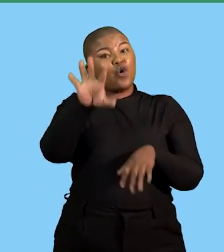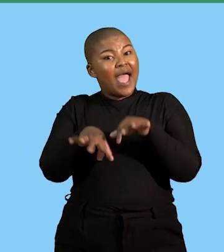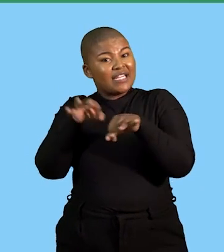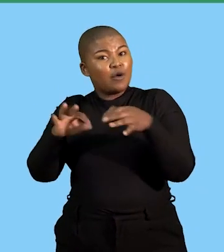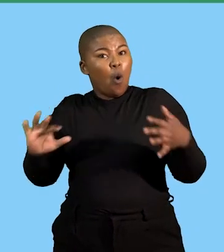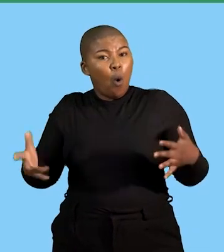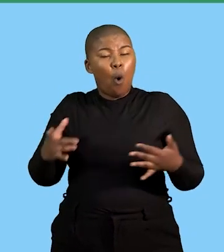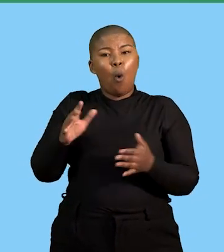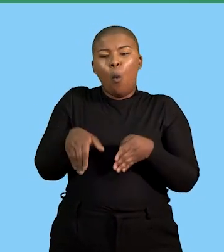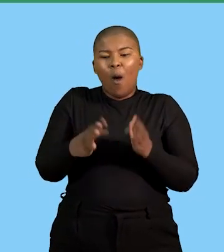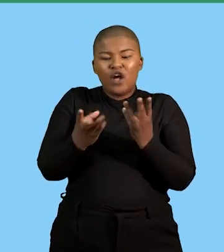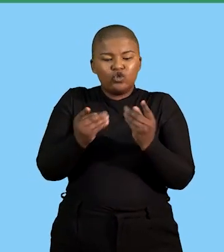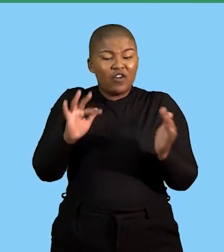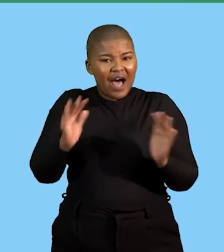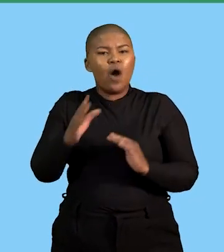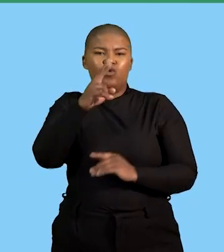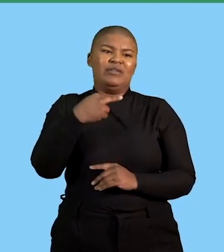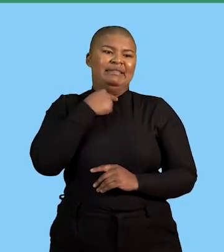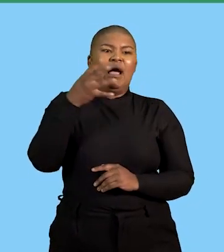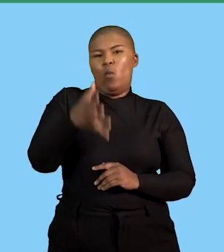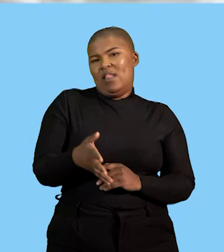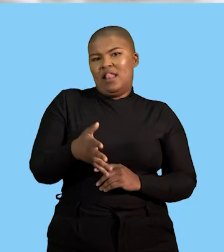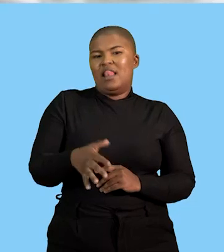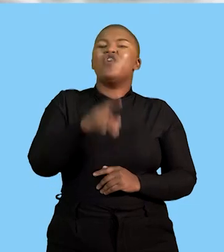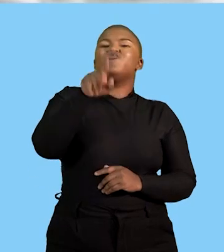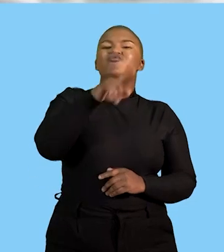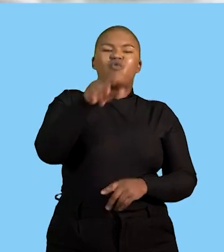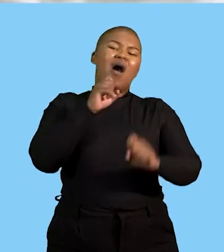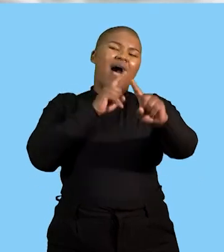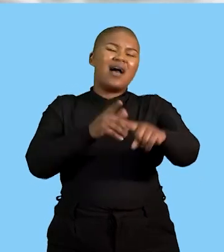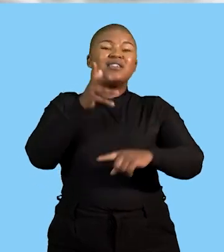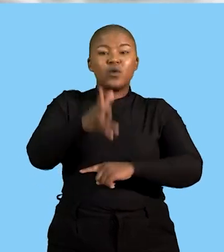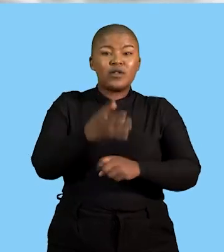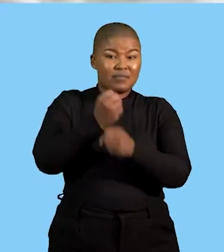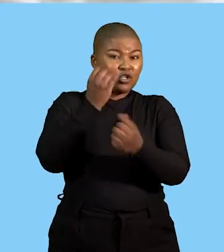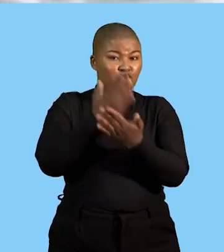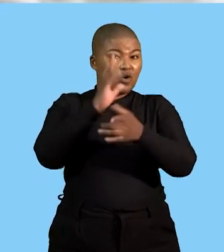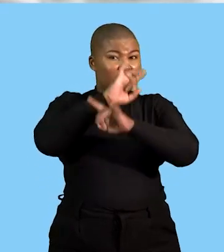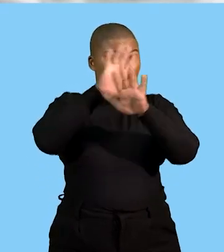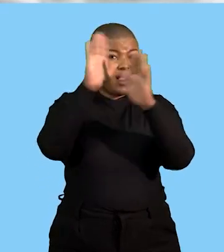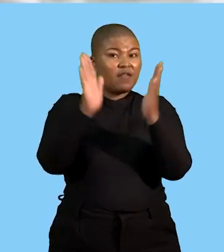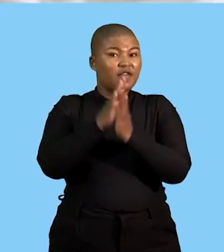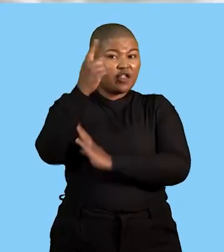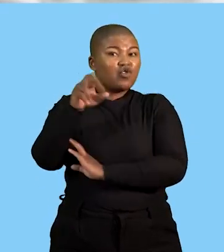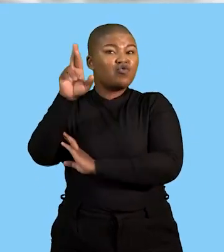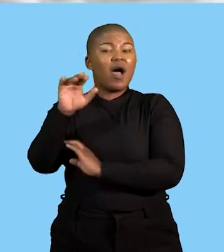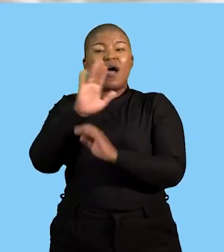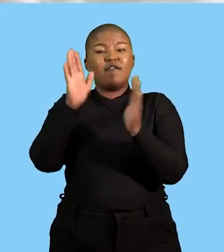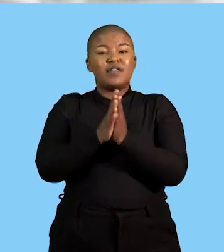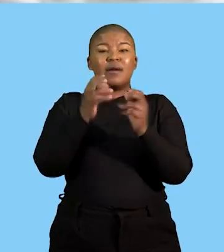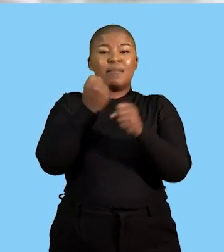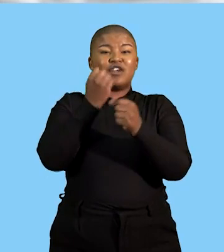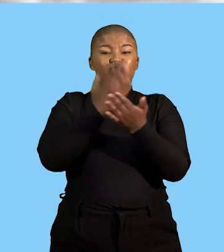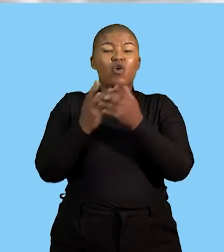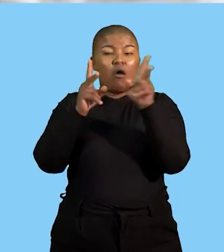you to recommend strategies, you'd be basically giving strategies to a wrong type of difficult personality. So make sure that